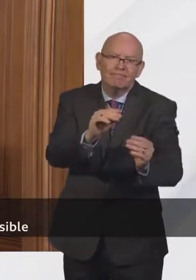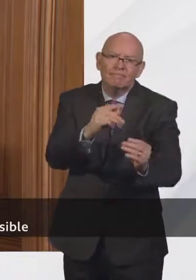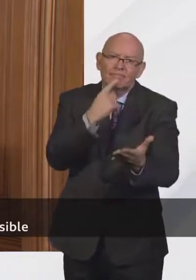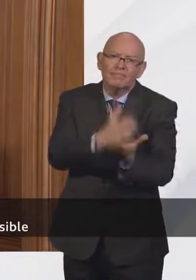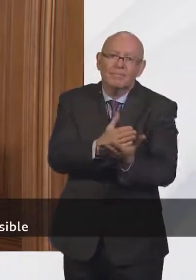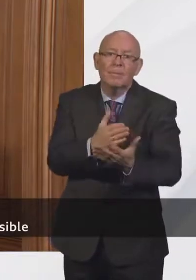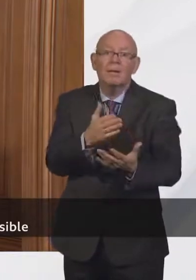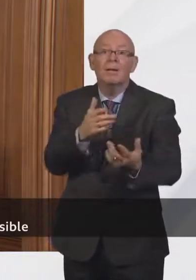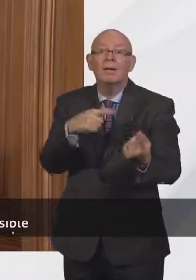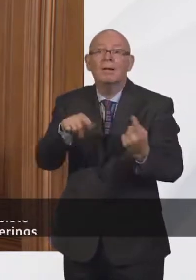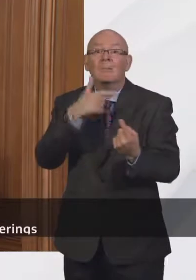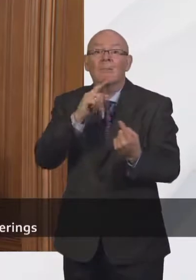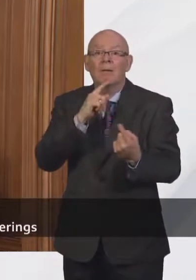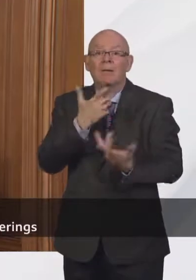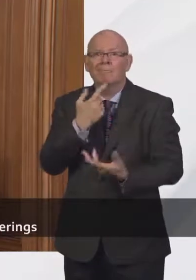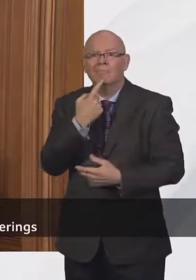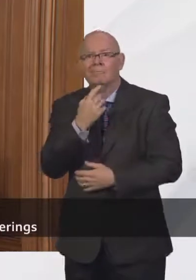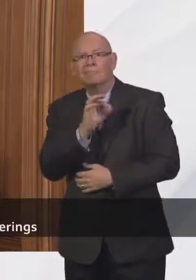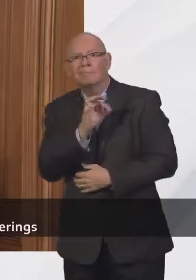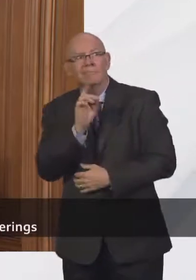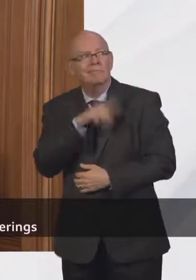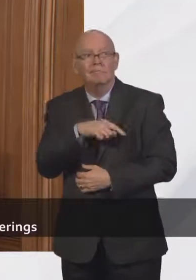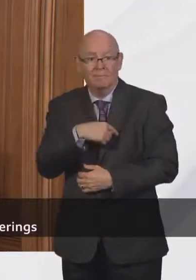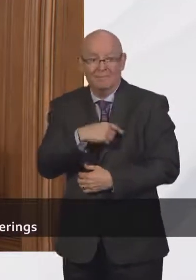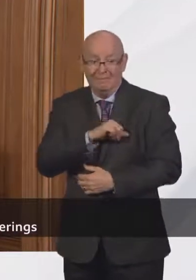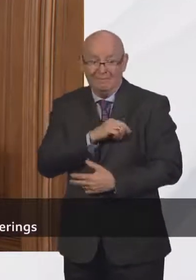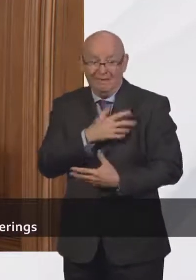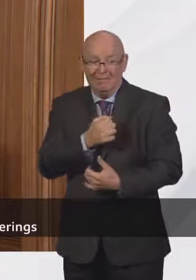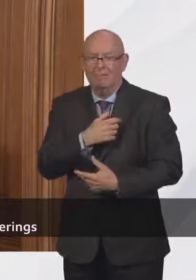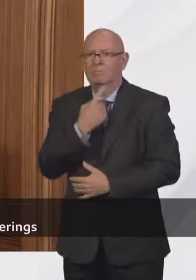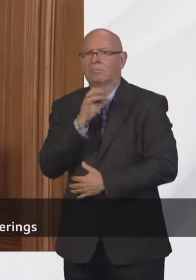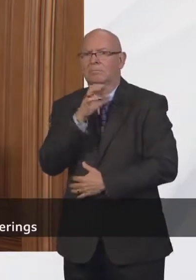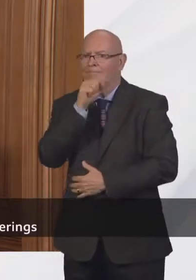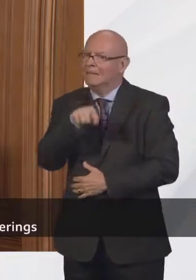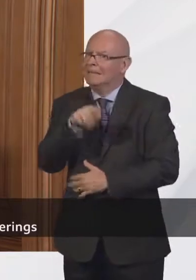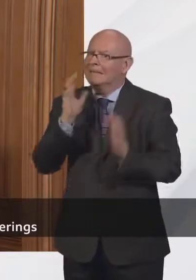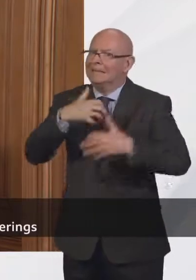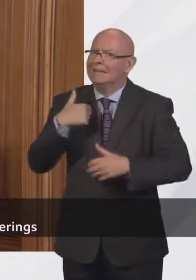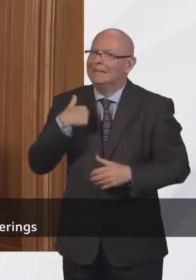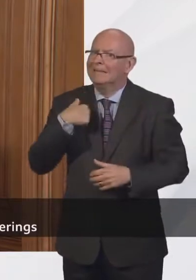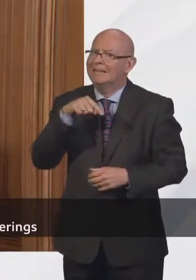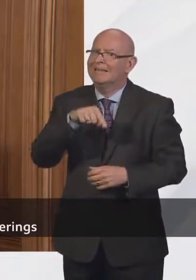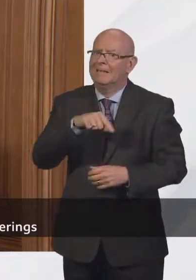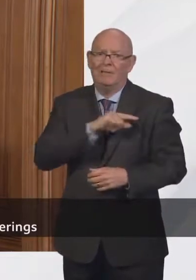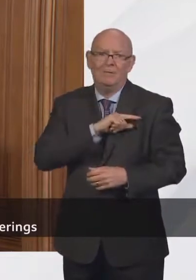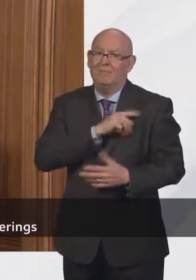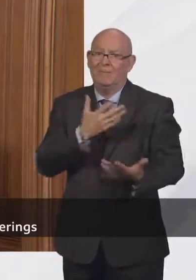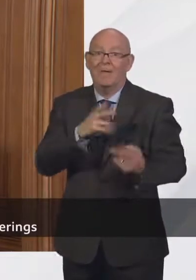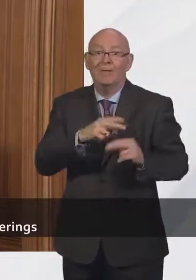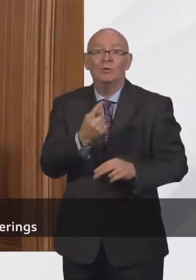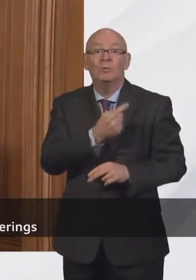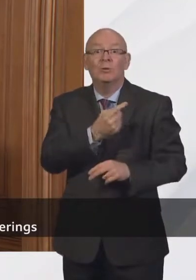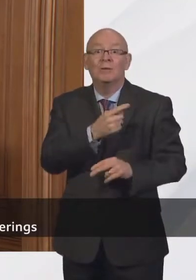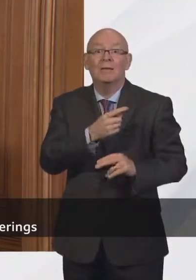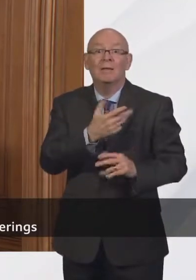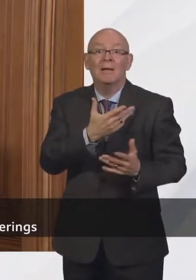people have got symptoms, getting a test, and if it's positive, isolating, that is a huge service to the rest of society, because that is the way that we ensure